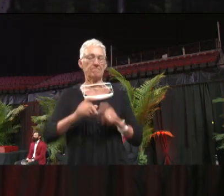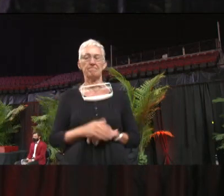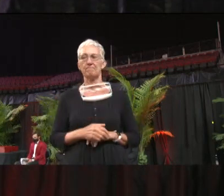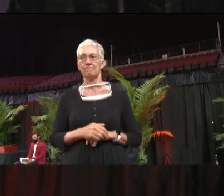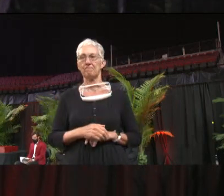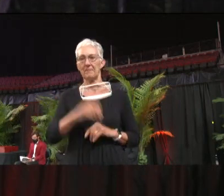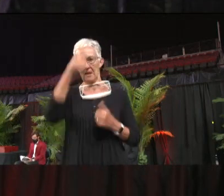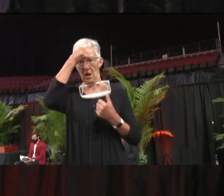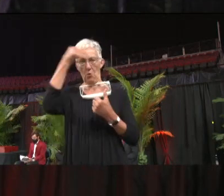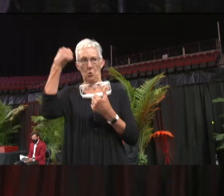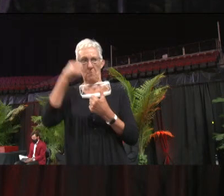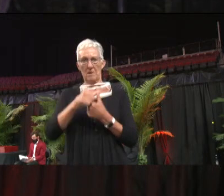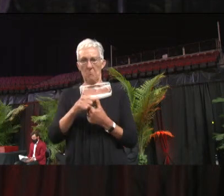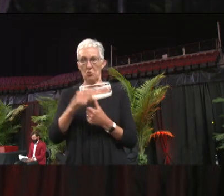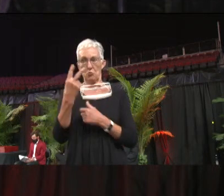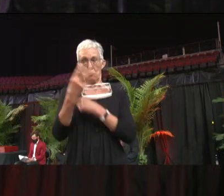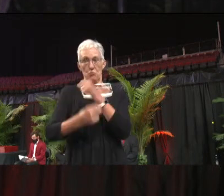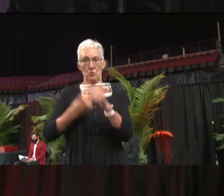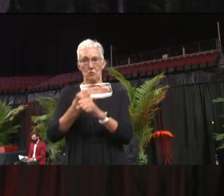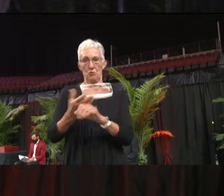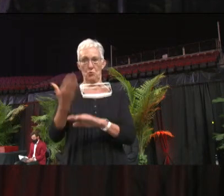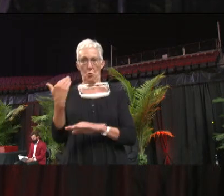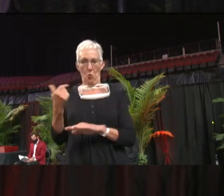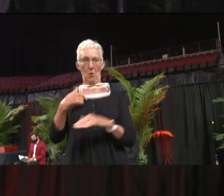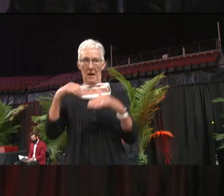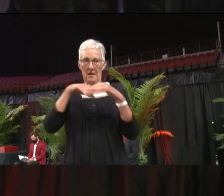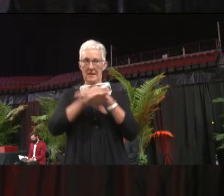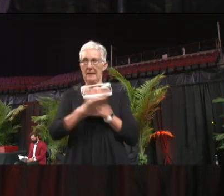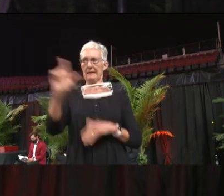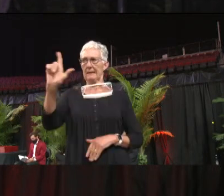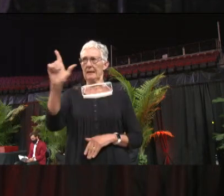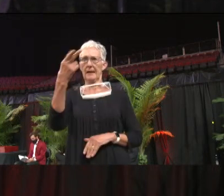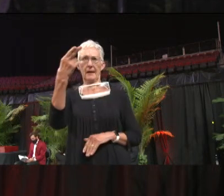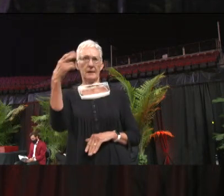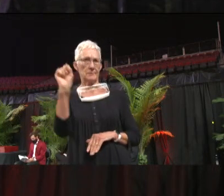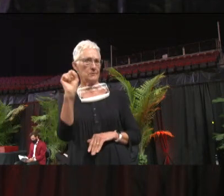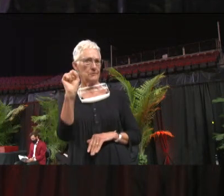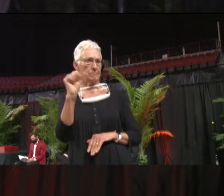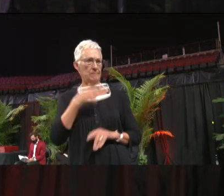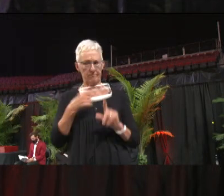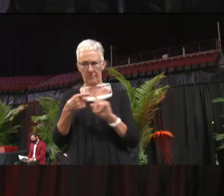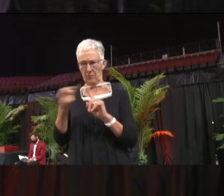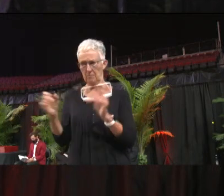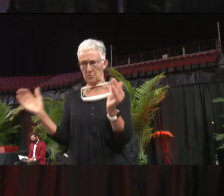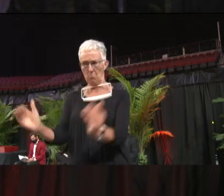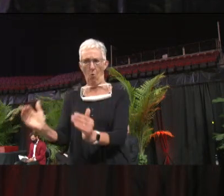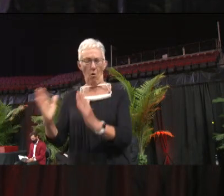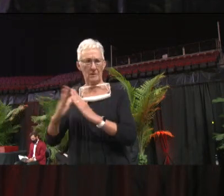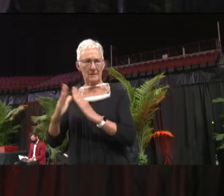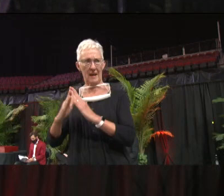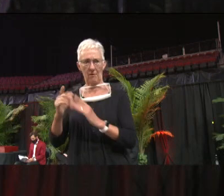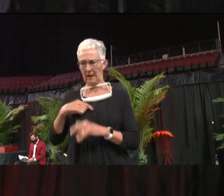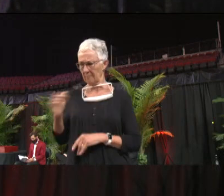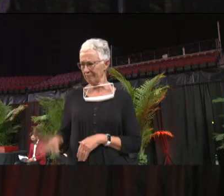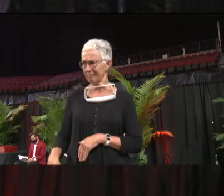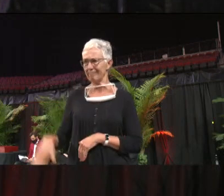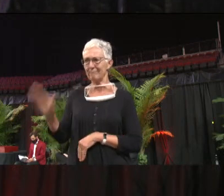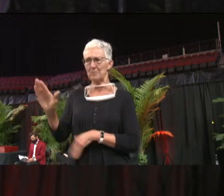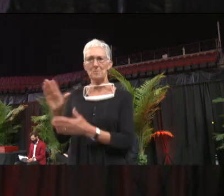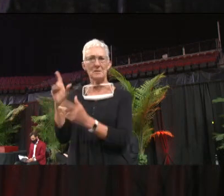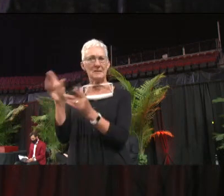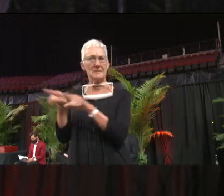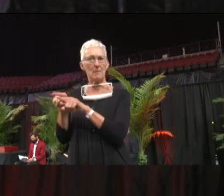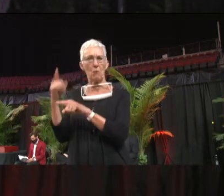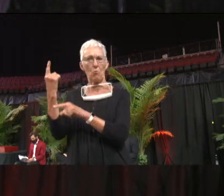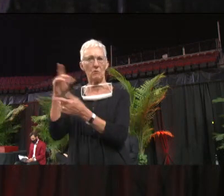4, but just 2 years ago. I came from a decently small town where I went to school with the same people for 10 years. I did not know what